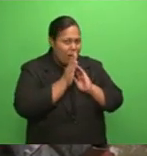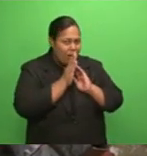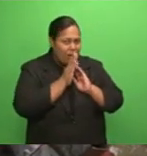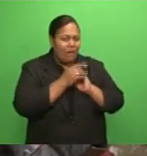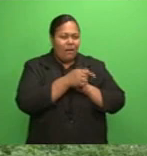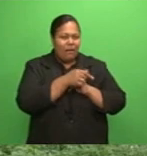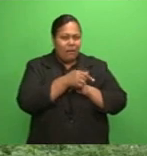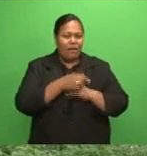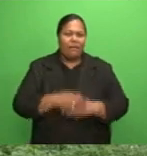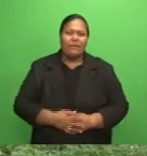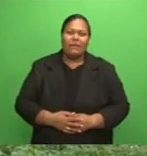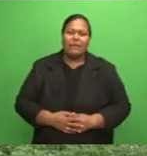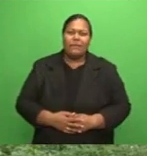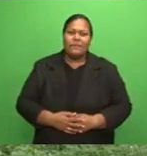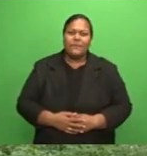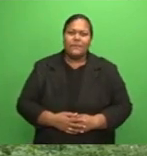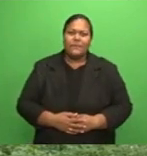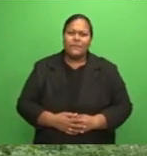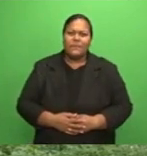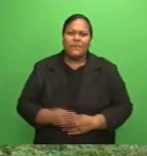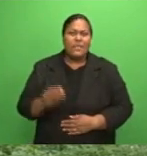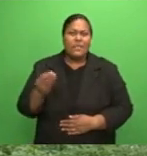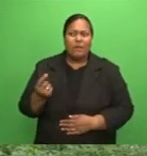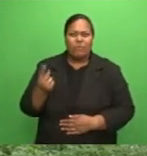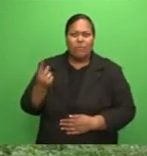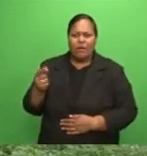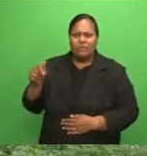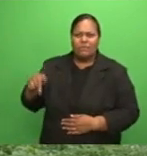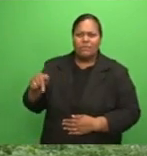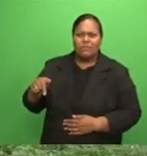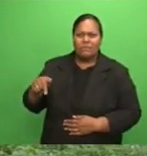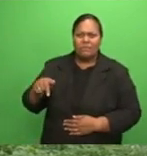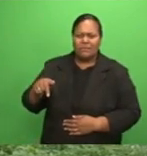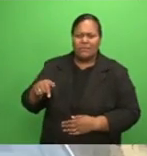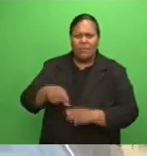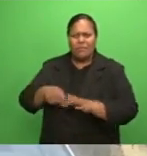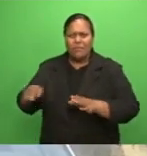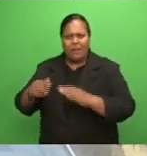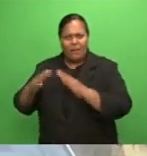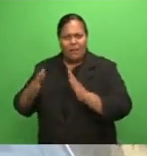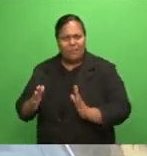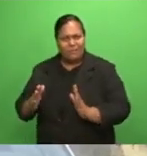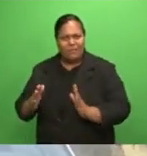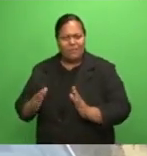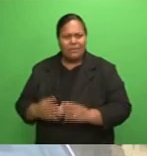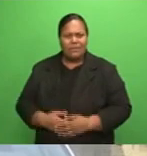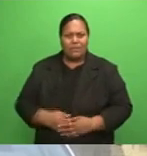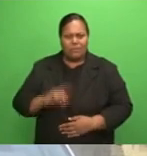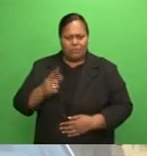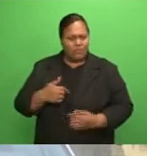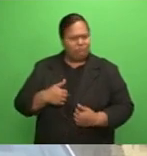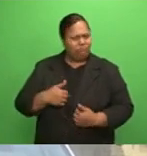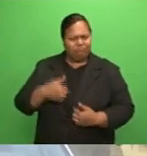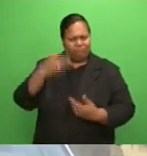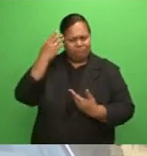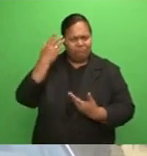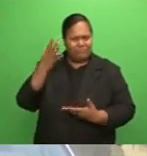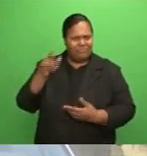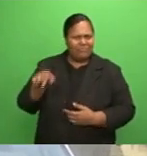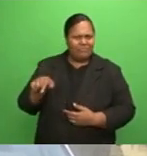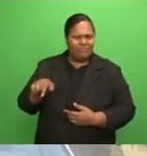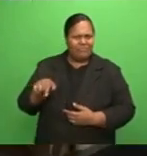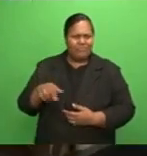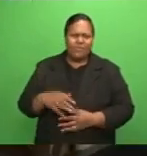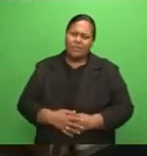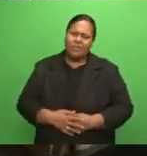she whispered, somebody is in his compound. Because how I assume I can tell that she whispered that.